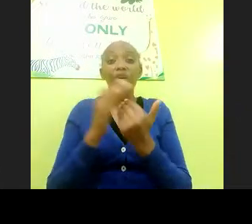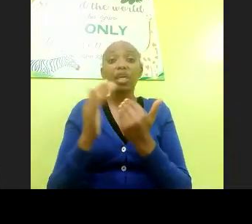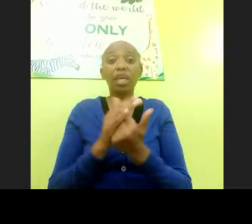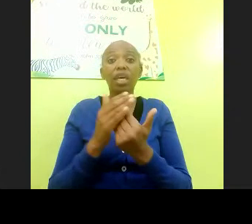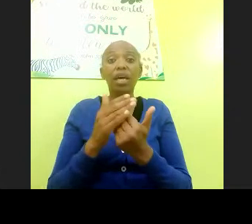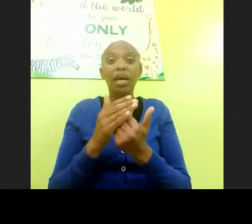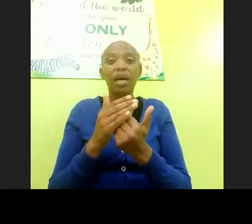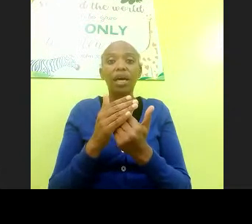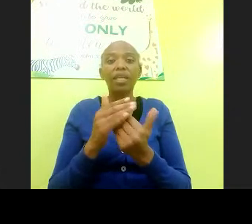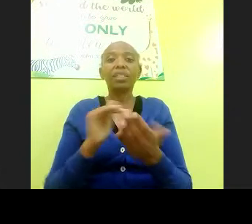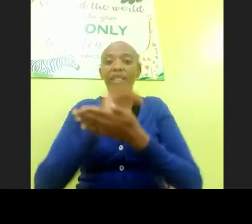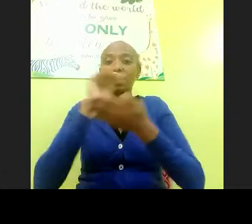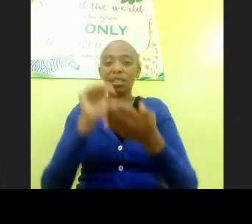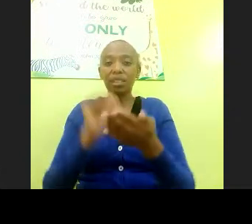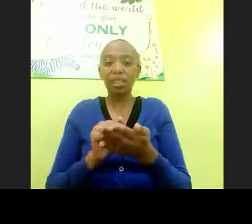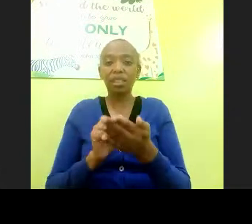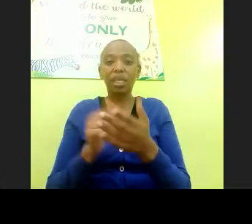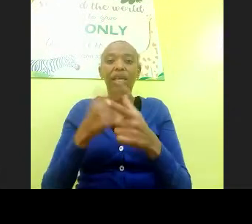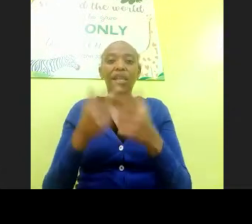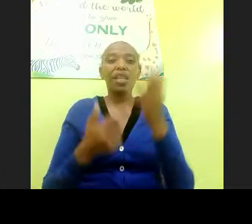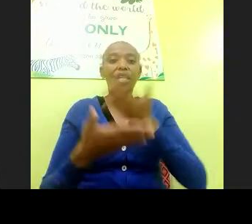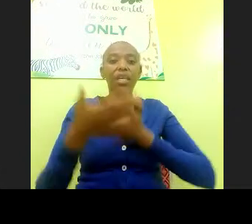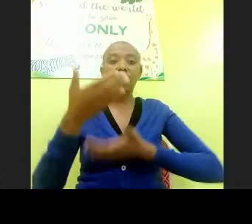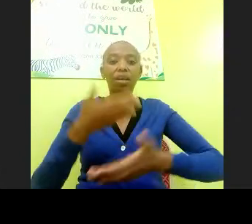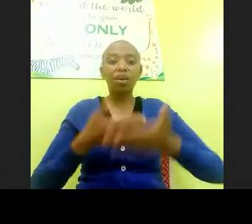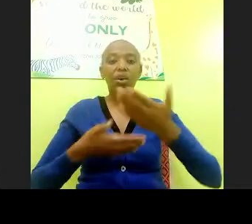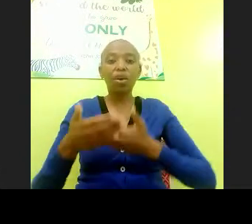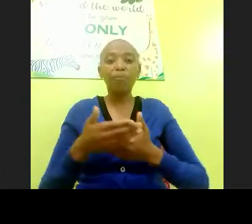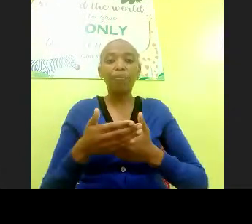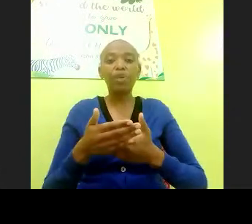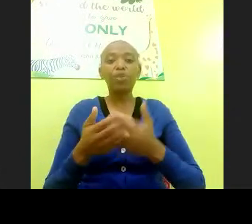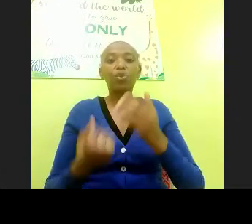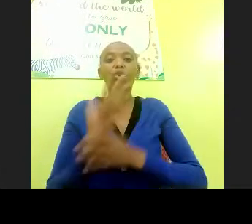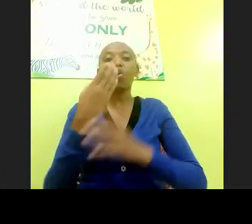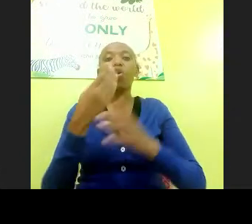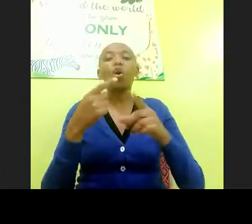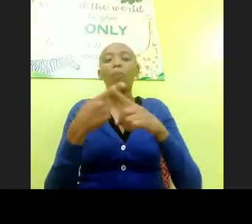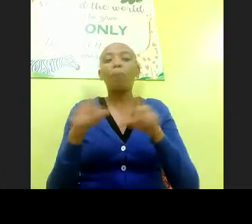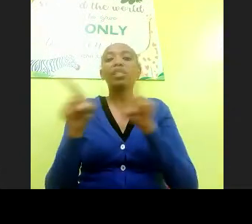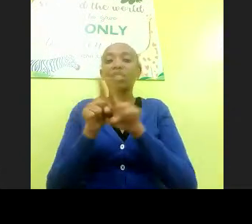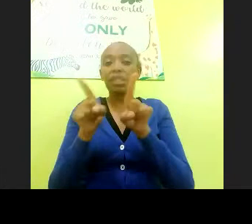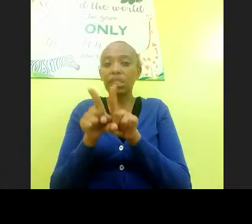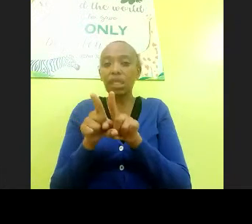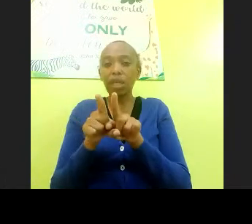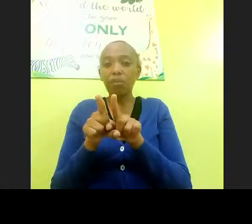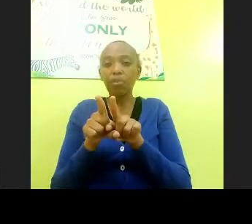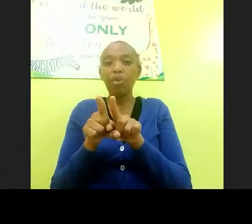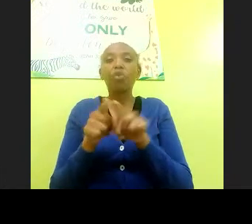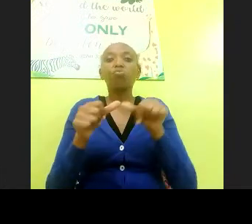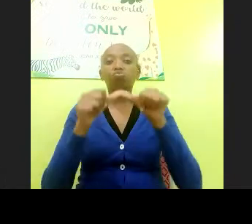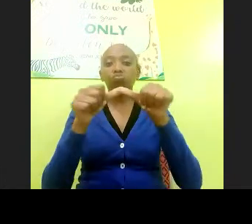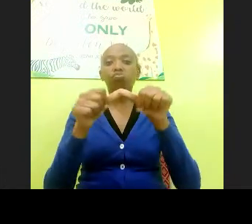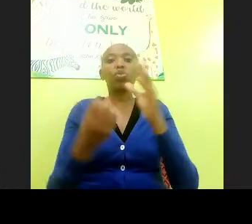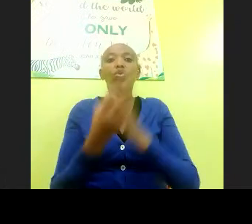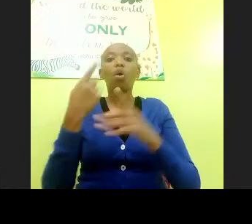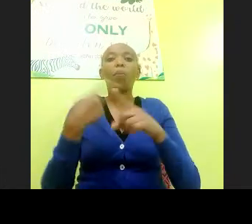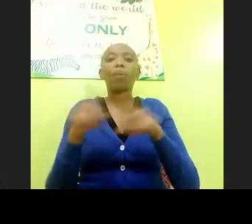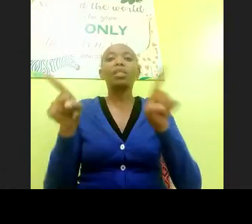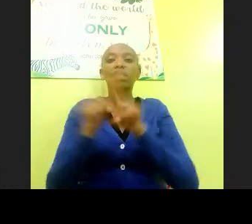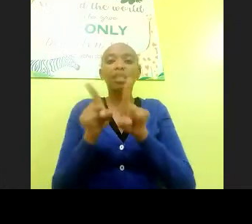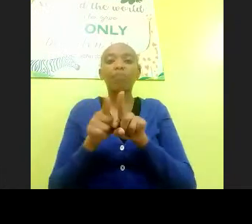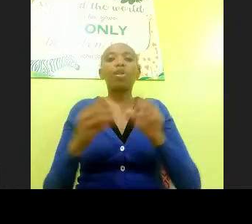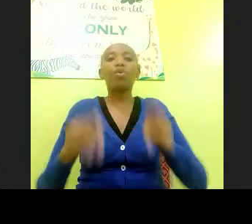the center, economies will grow, but not only will they grow considerably, but that they will